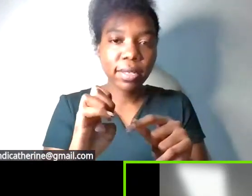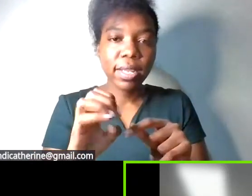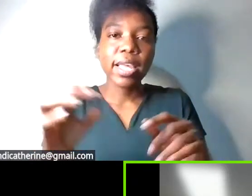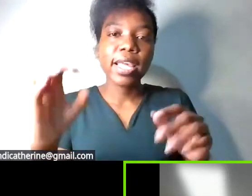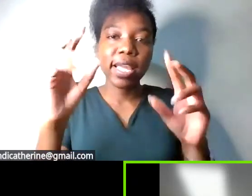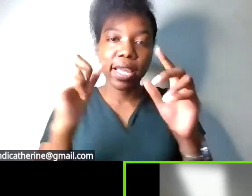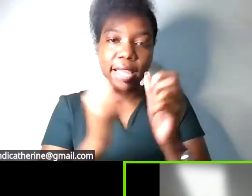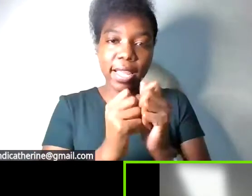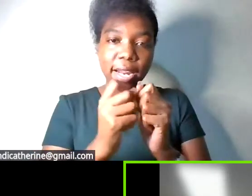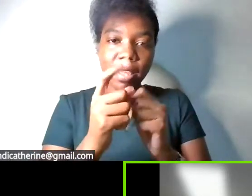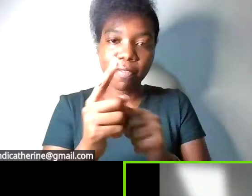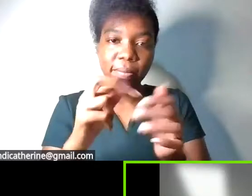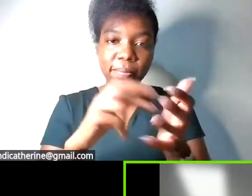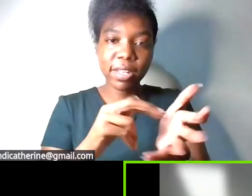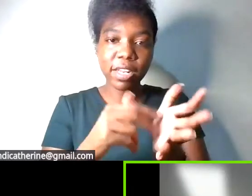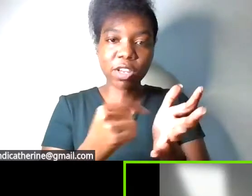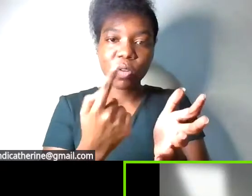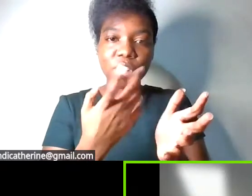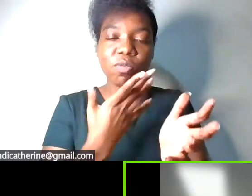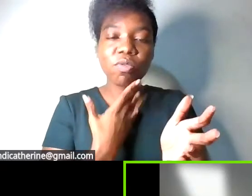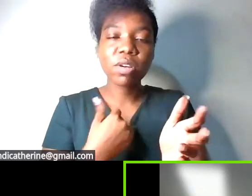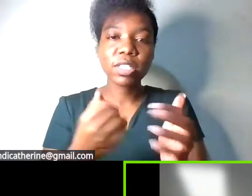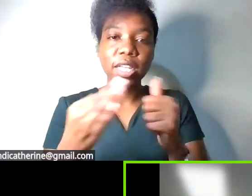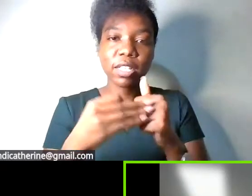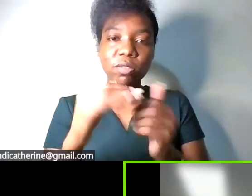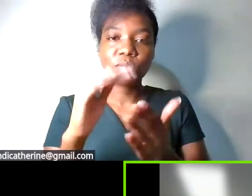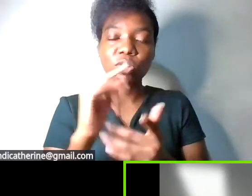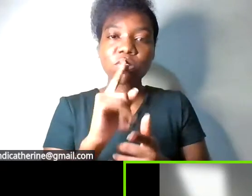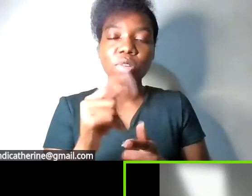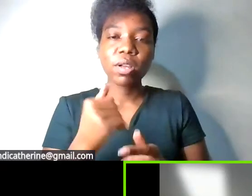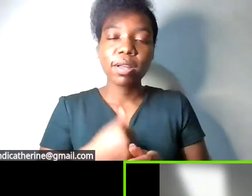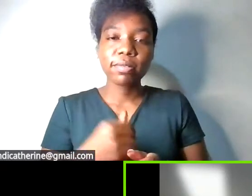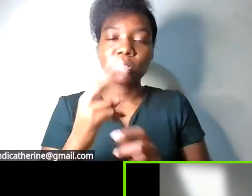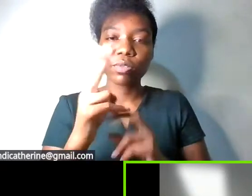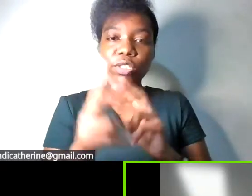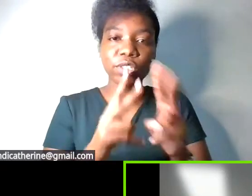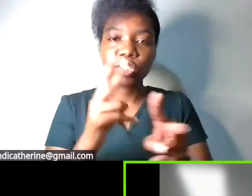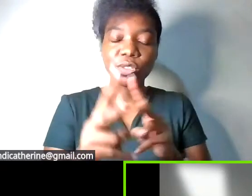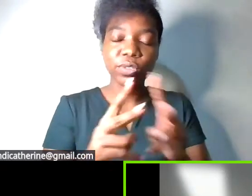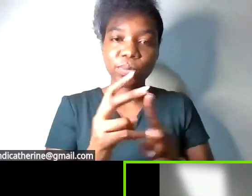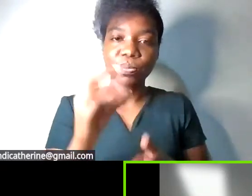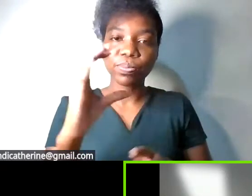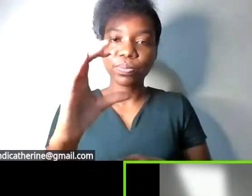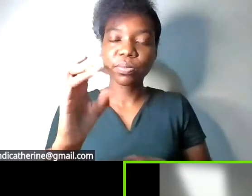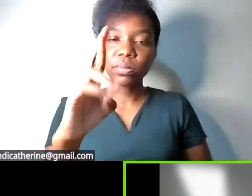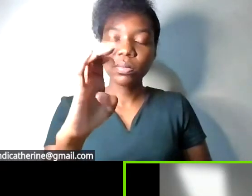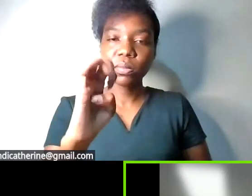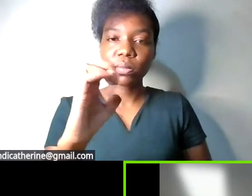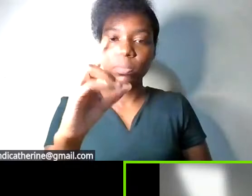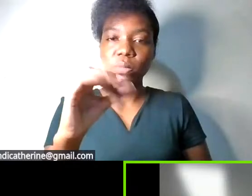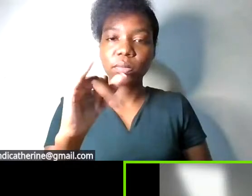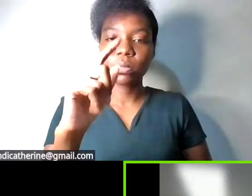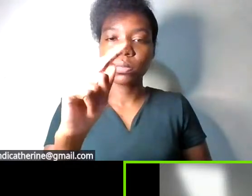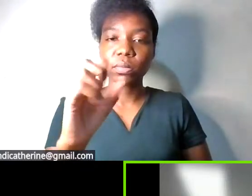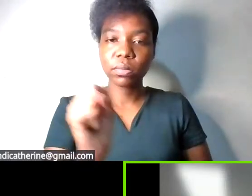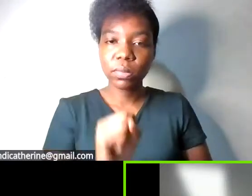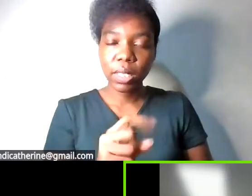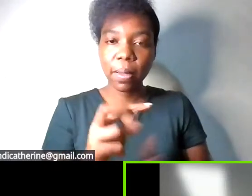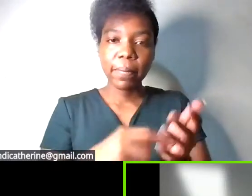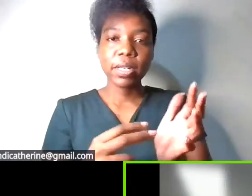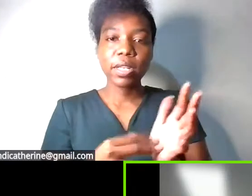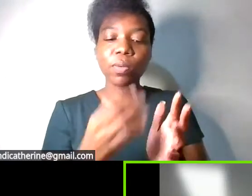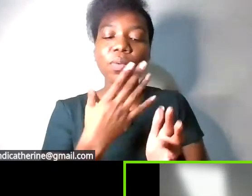more credits. So we will actually give them 22 credits saying, hey, you've passed all this already. You only need 8 credits from Tayi to get